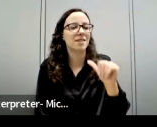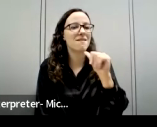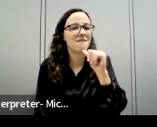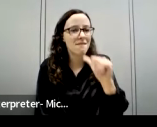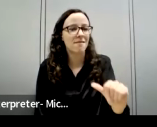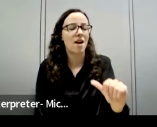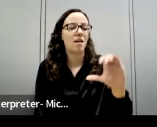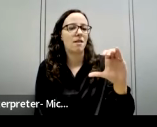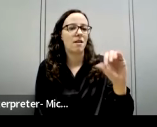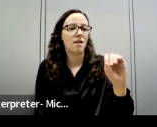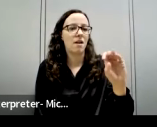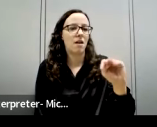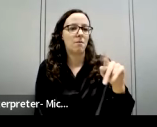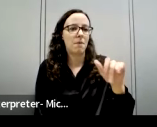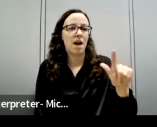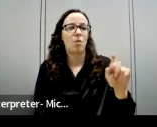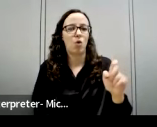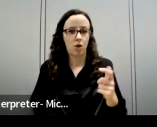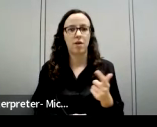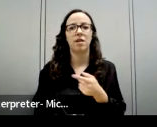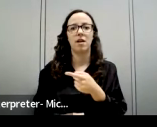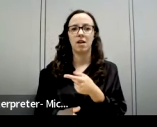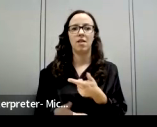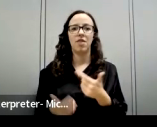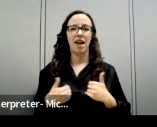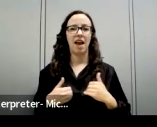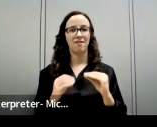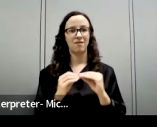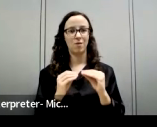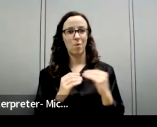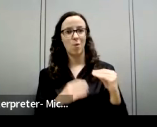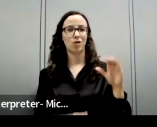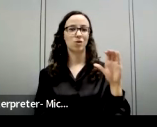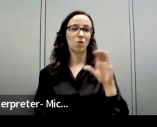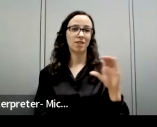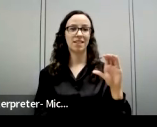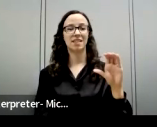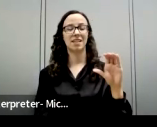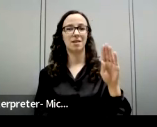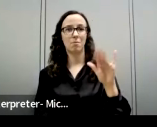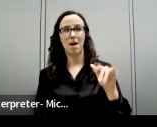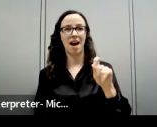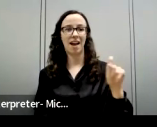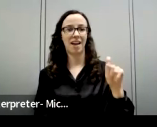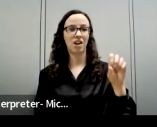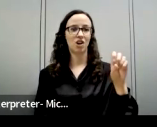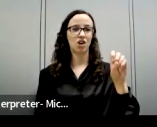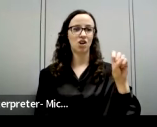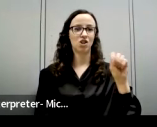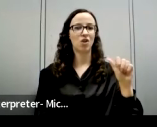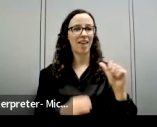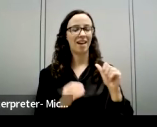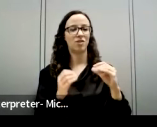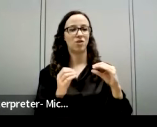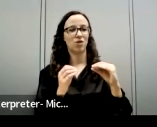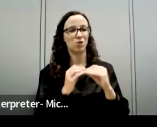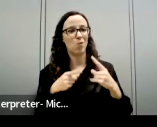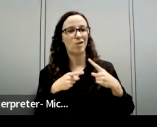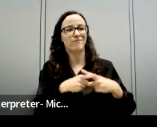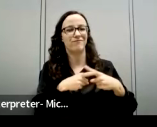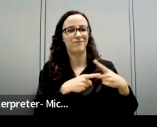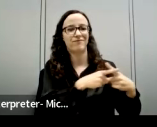licenses. They have more. So here's just CC by share alike. They have more incompatibilities